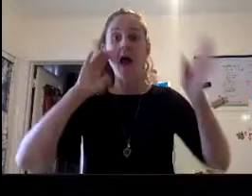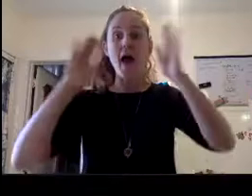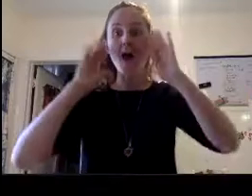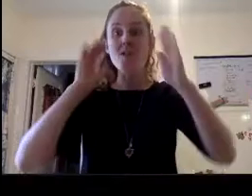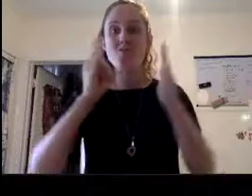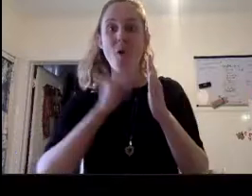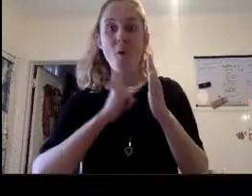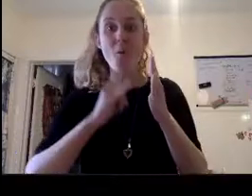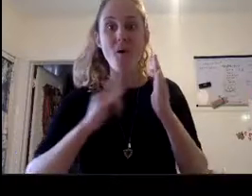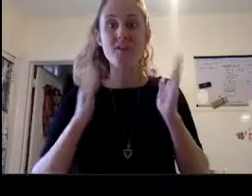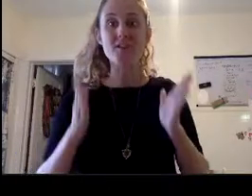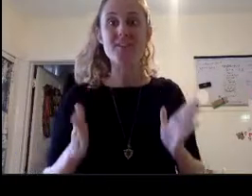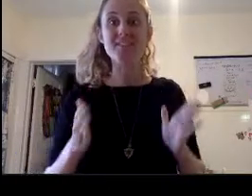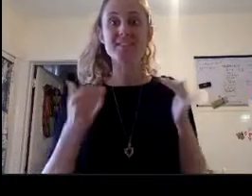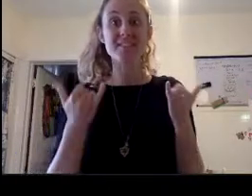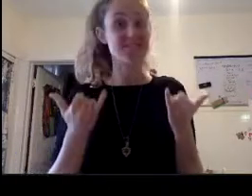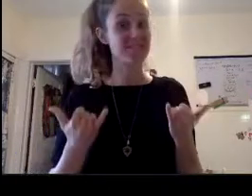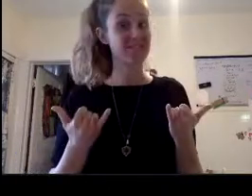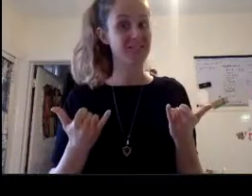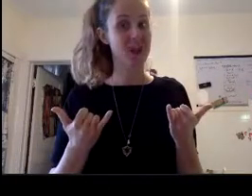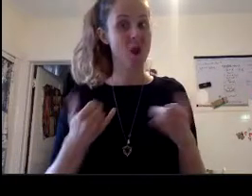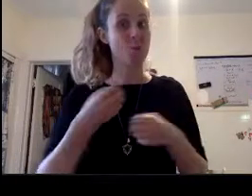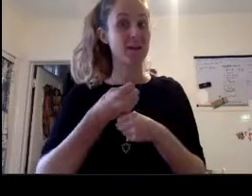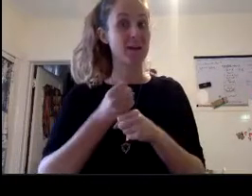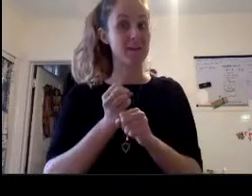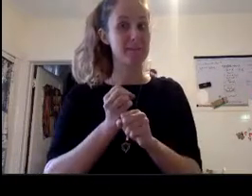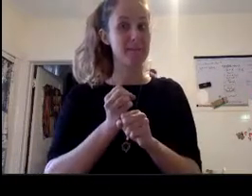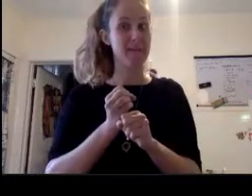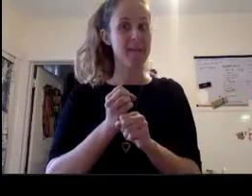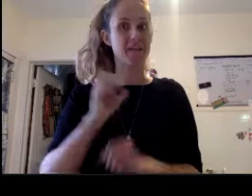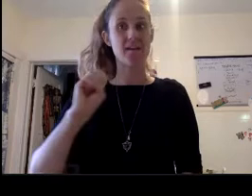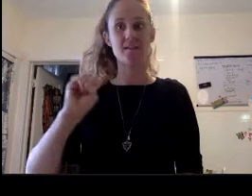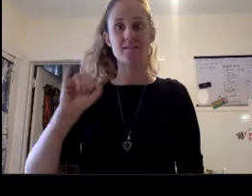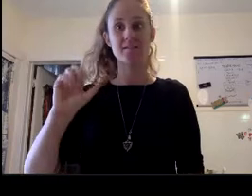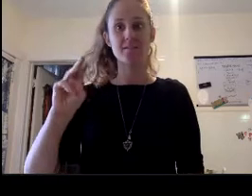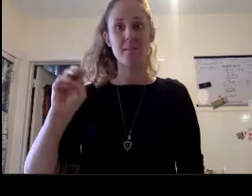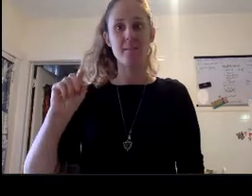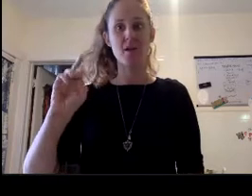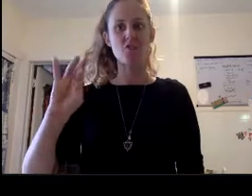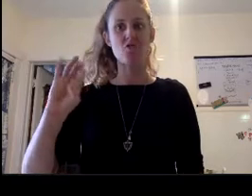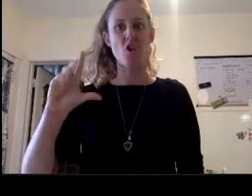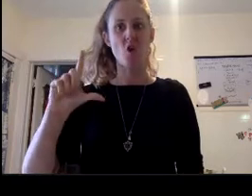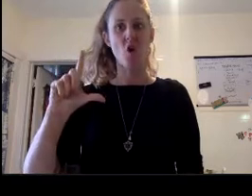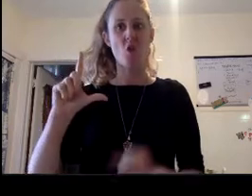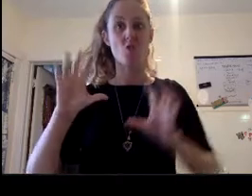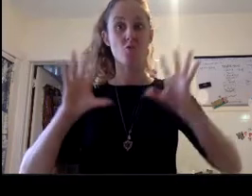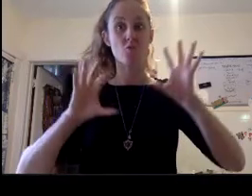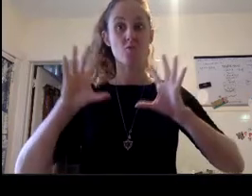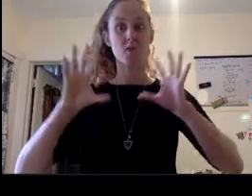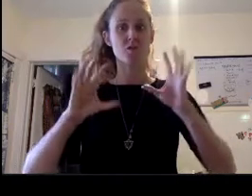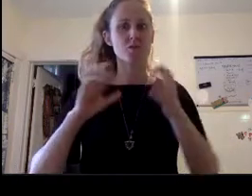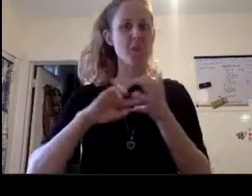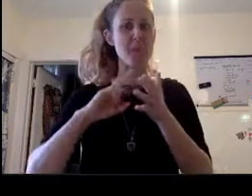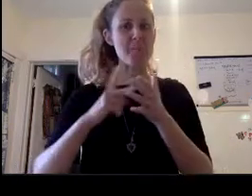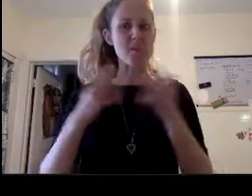Hello, artists. Today we are going to make symmetrical creatures. Symmetrical creatures are equal on the right and